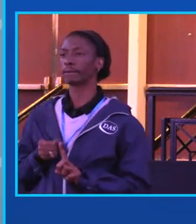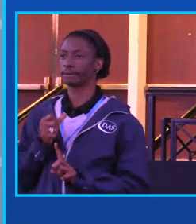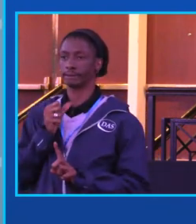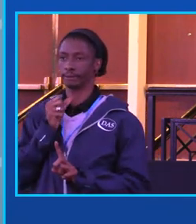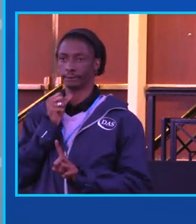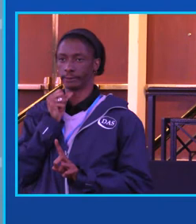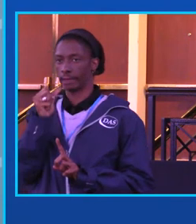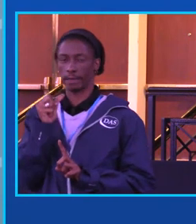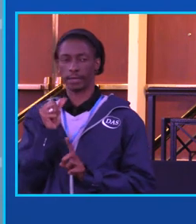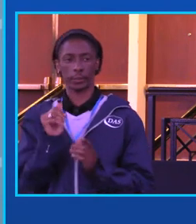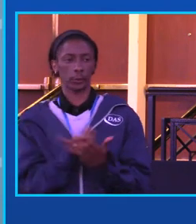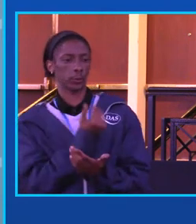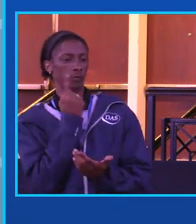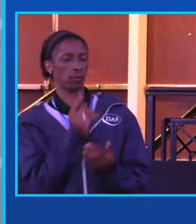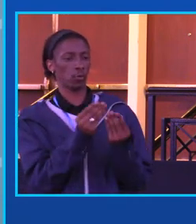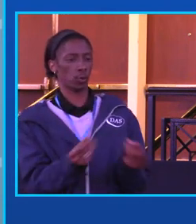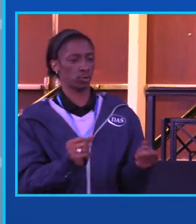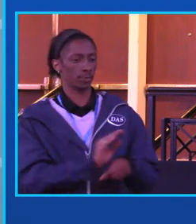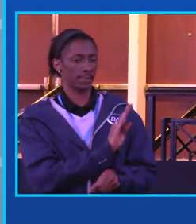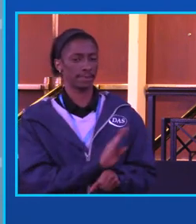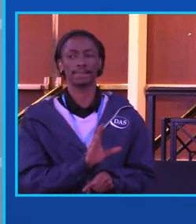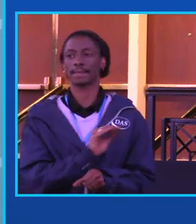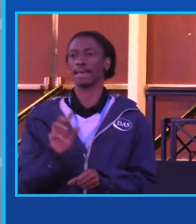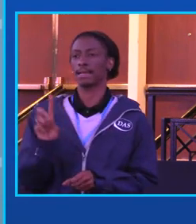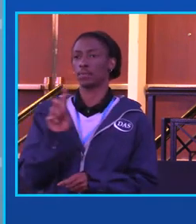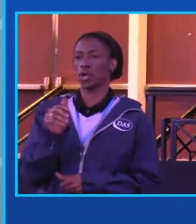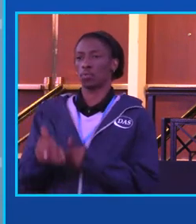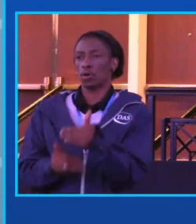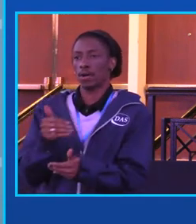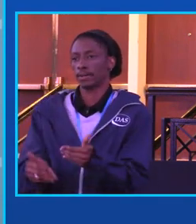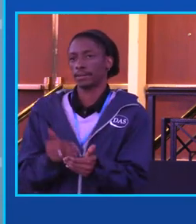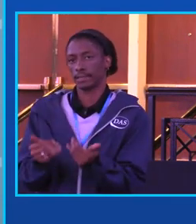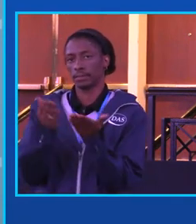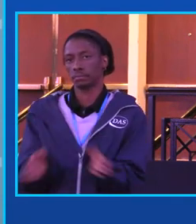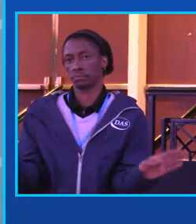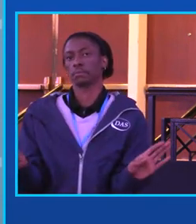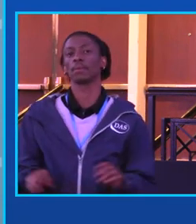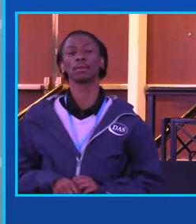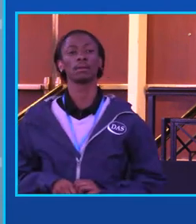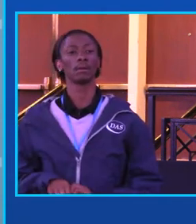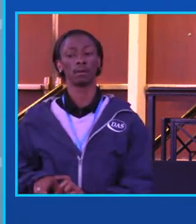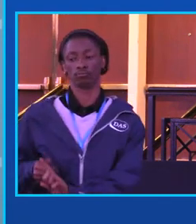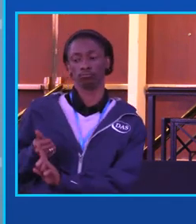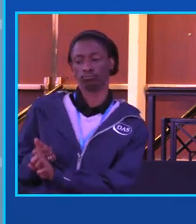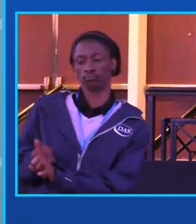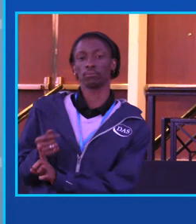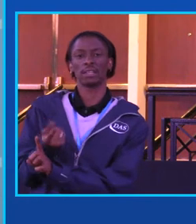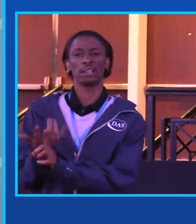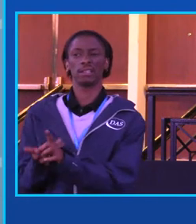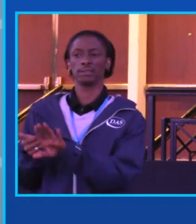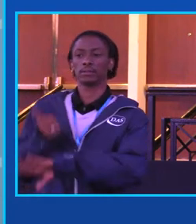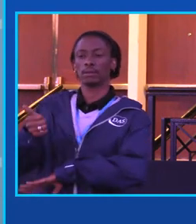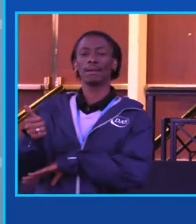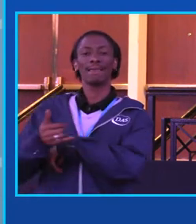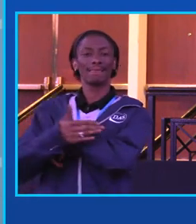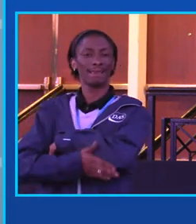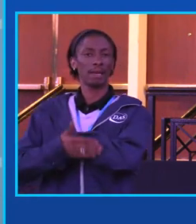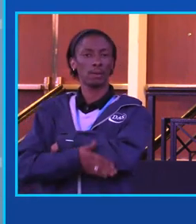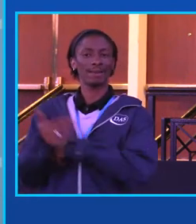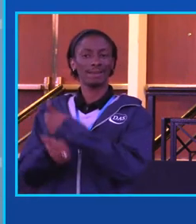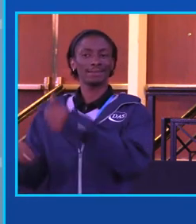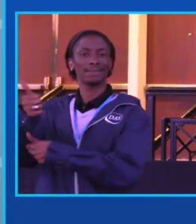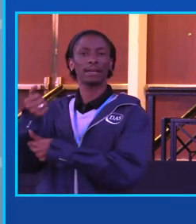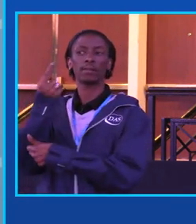stranger to resolutions business and democratic processes more broadly. He currently serves as the county executive